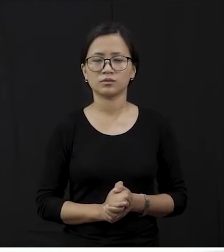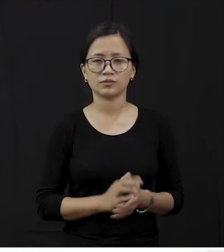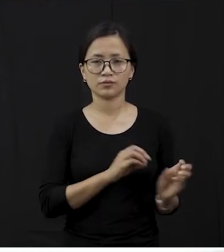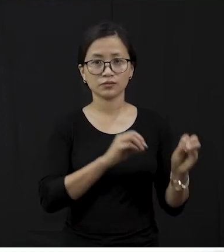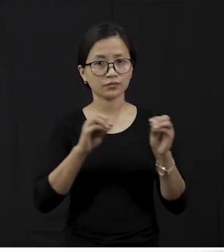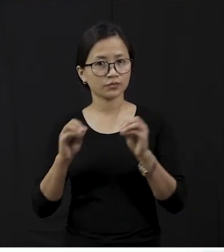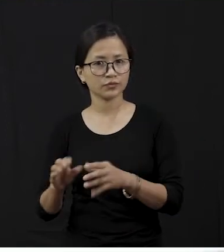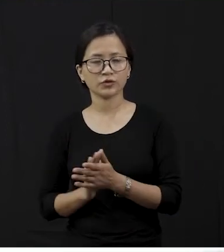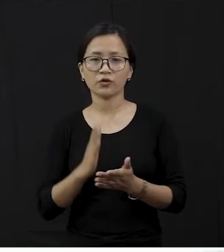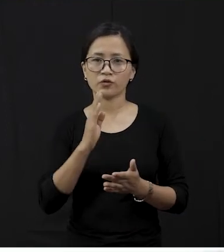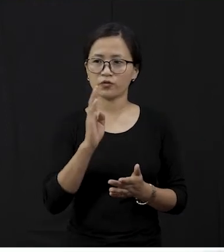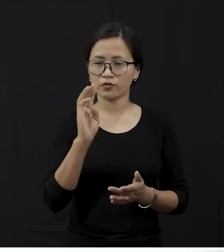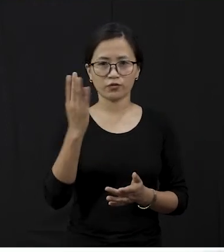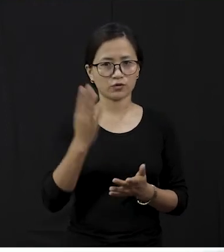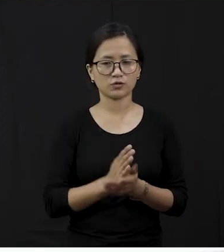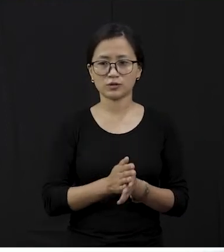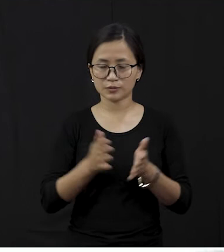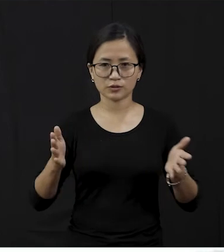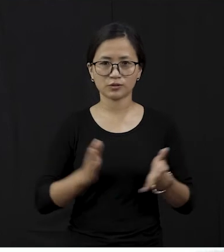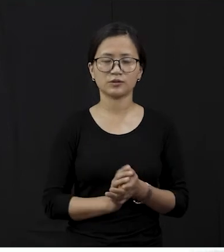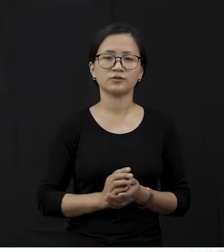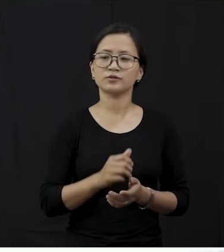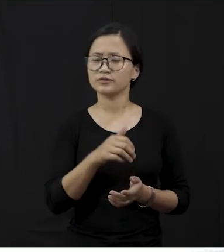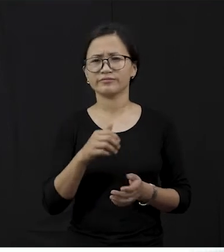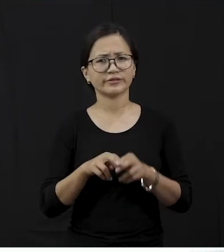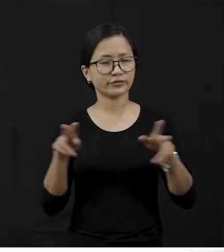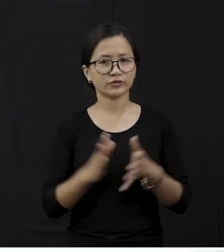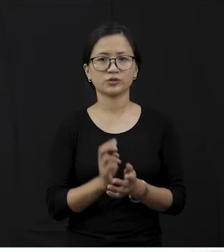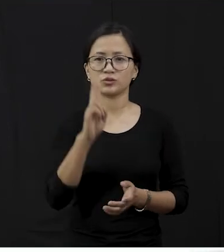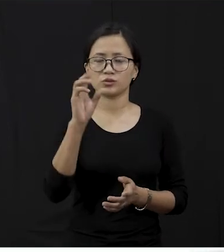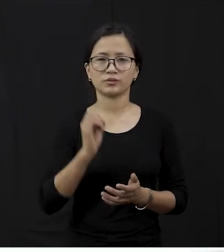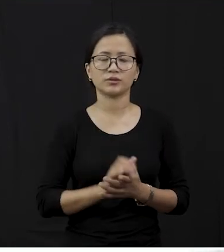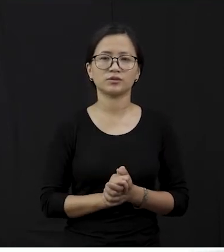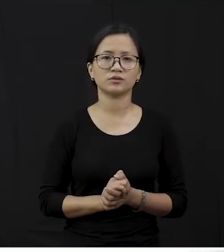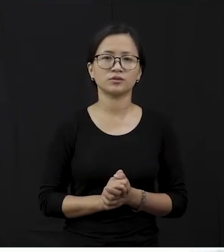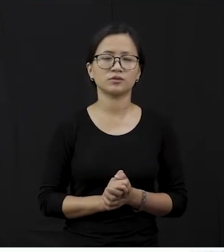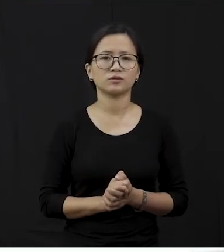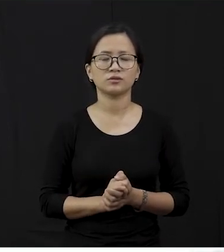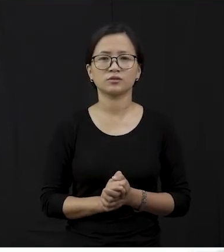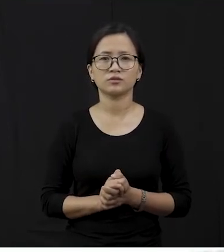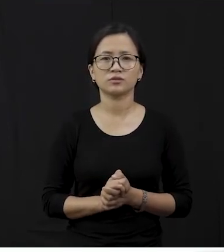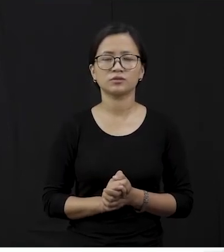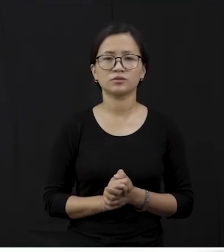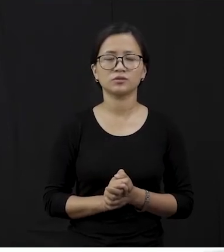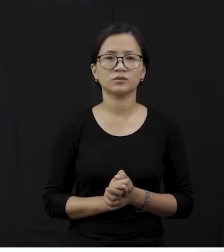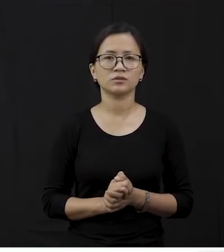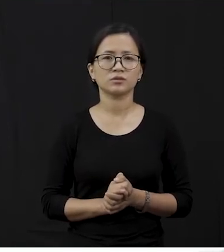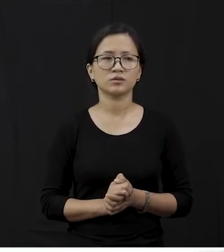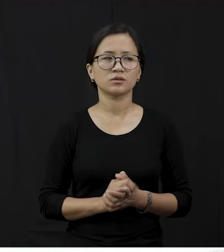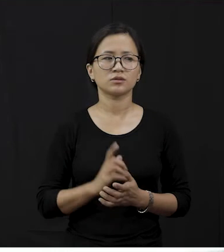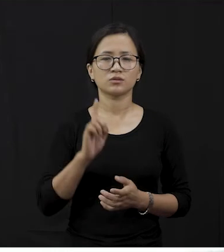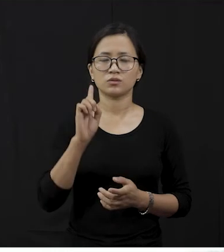move 4 spaces to the left from 20. 4 spaces to the left from 20.